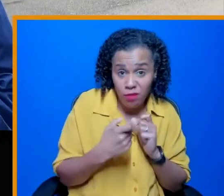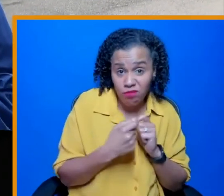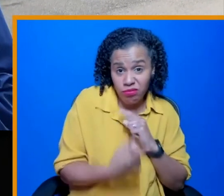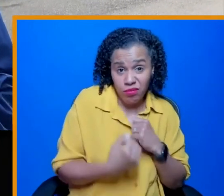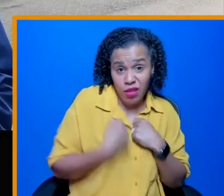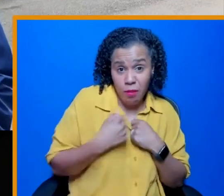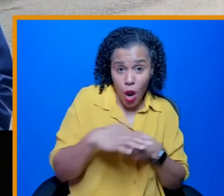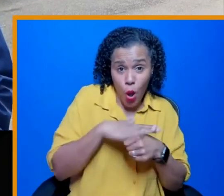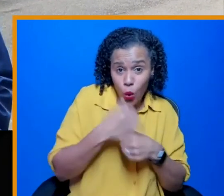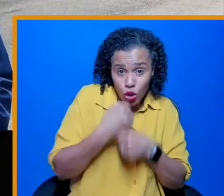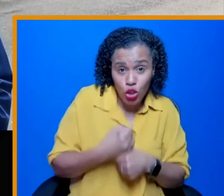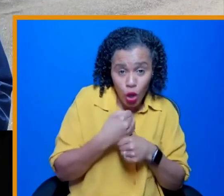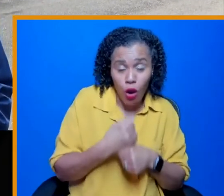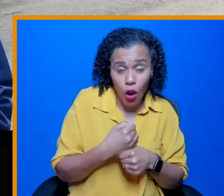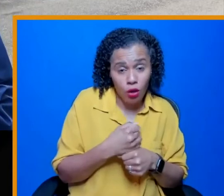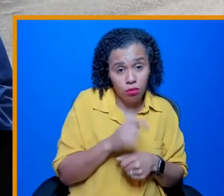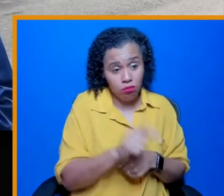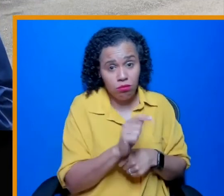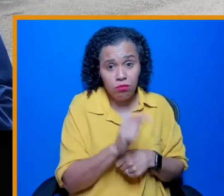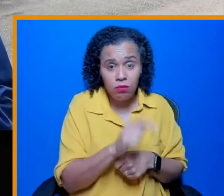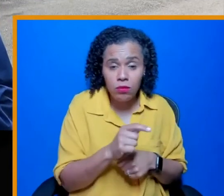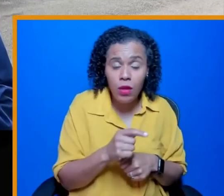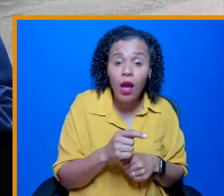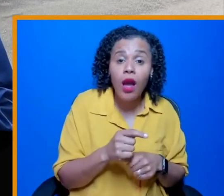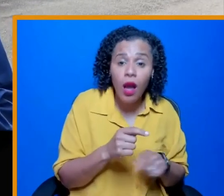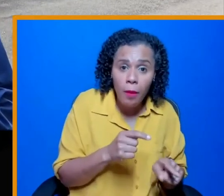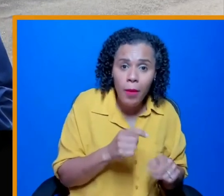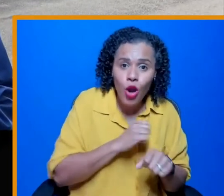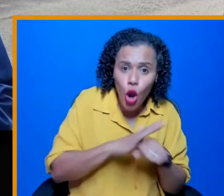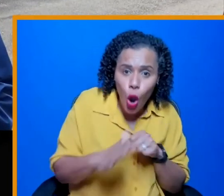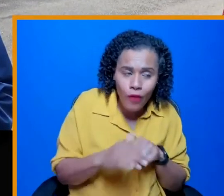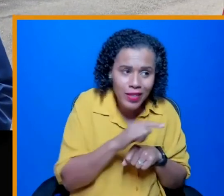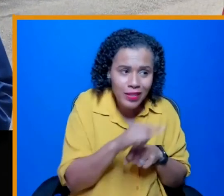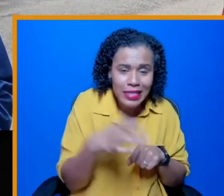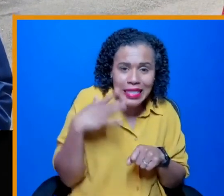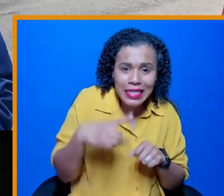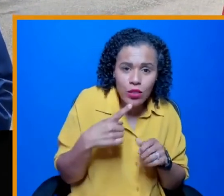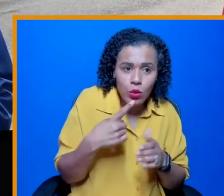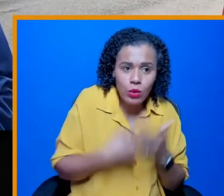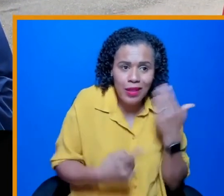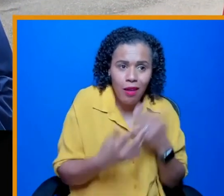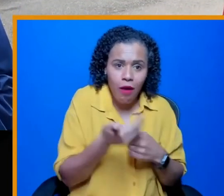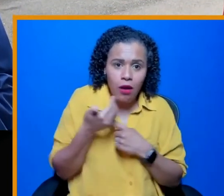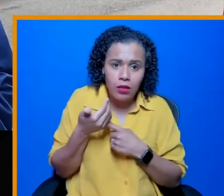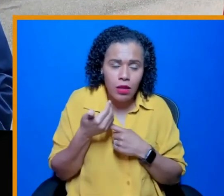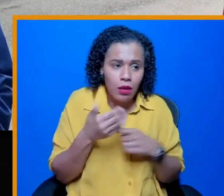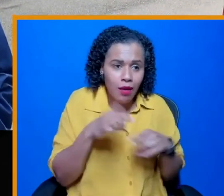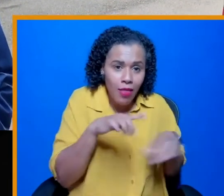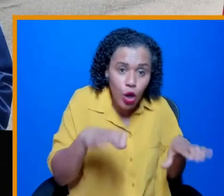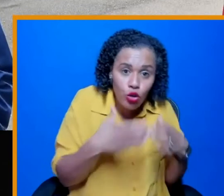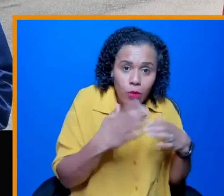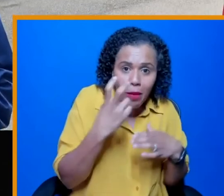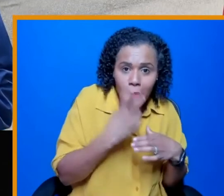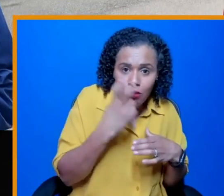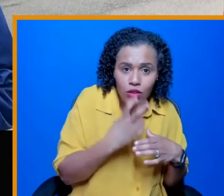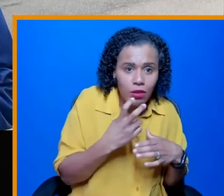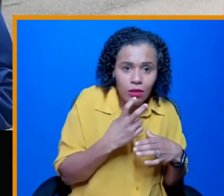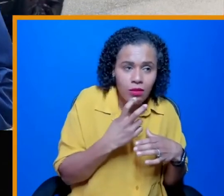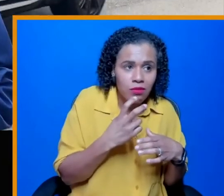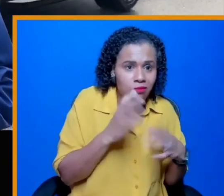churches. But because of COVID and the need to self-isolate, this group of pensioners have not met for over a